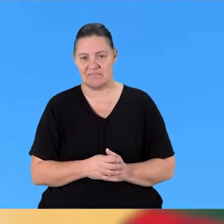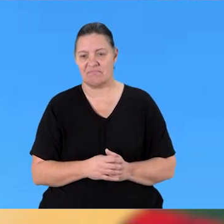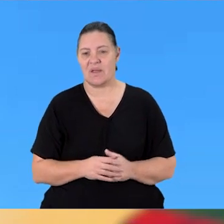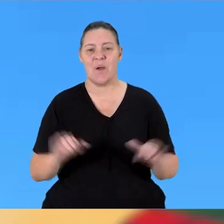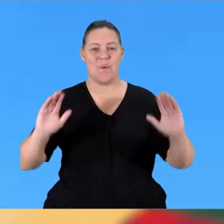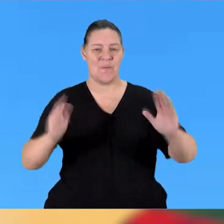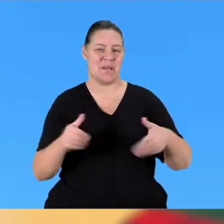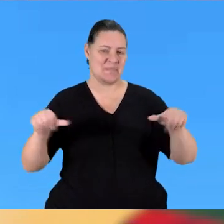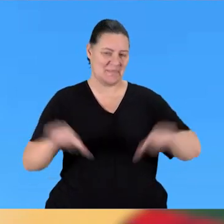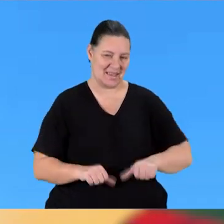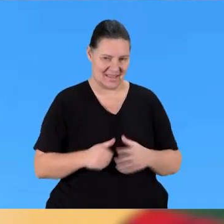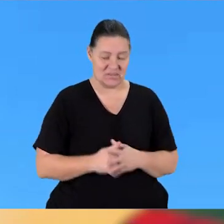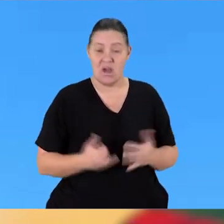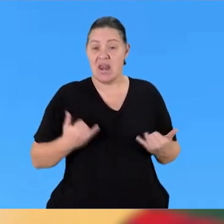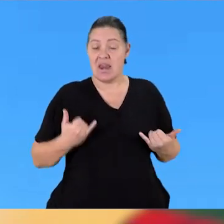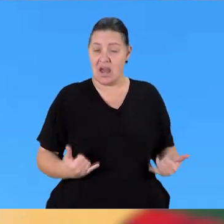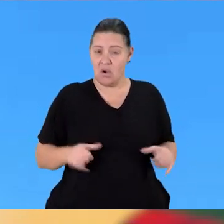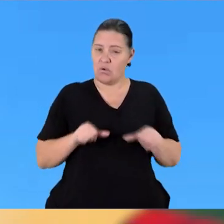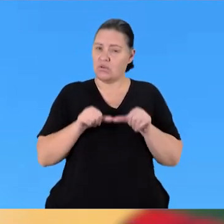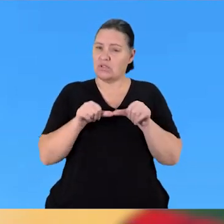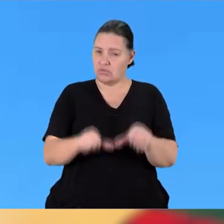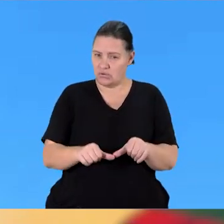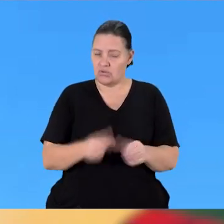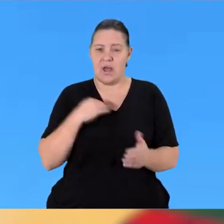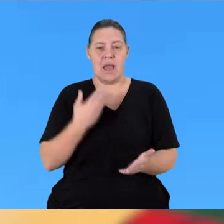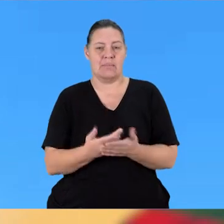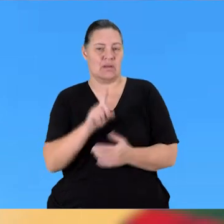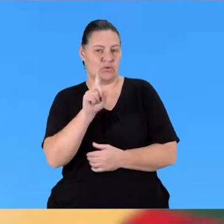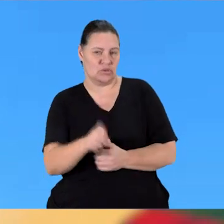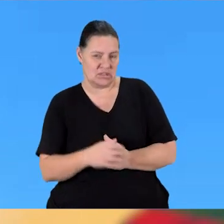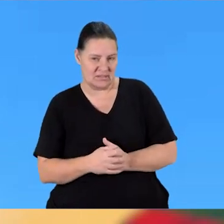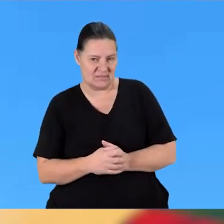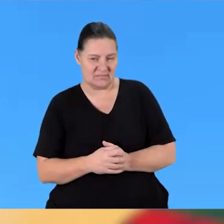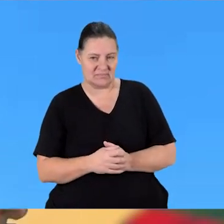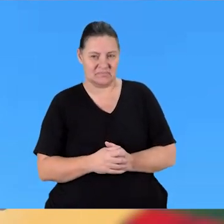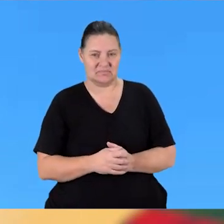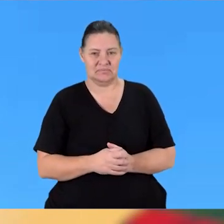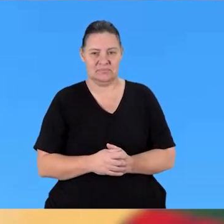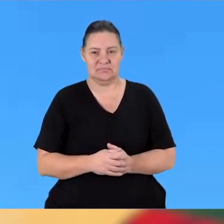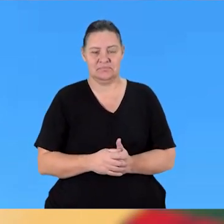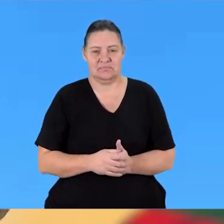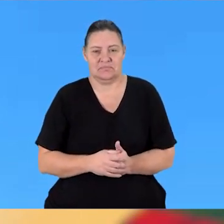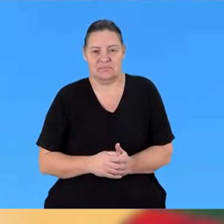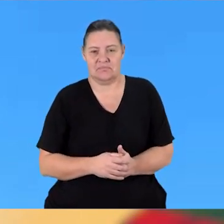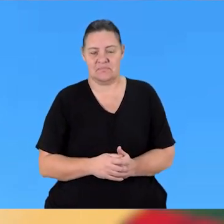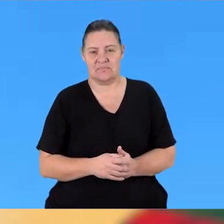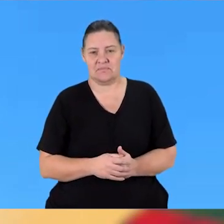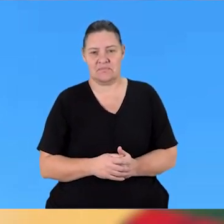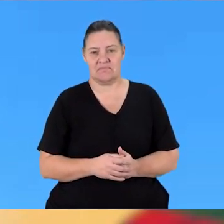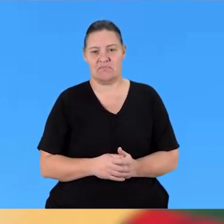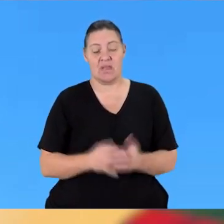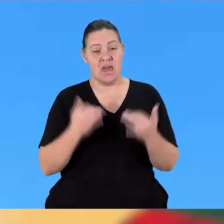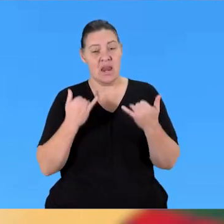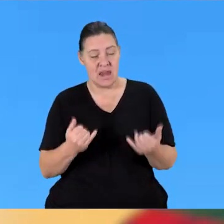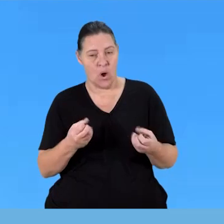Welcome back from an ad break. So now we're continuing to our application questions. So let's start. So now we